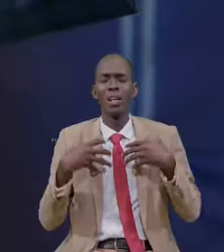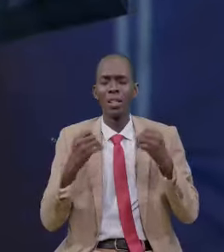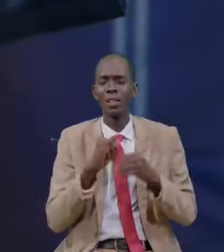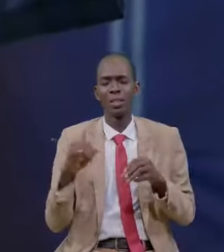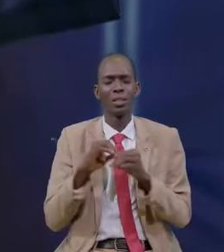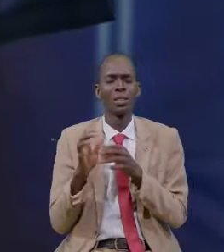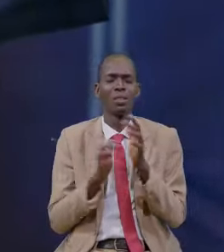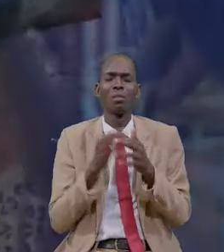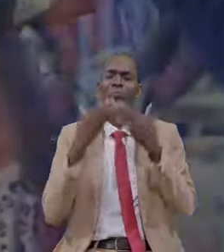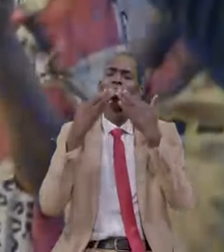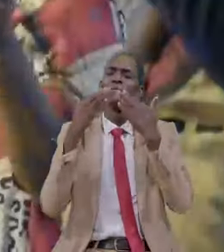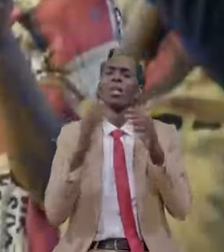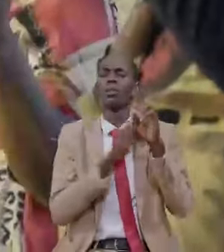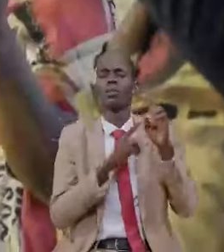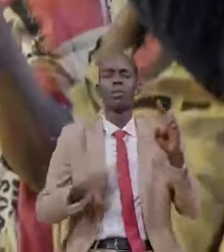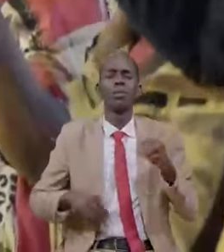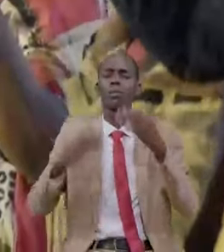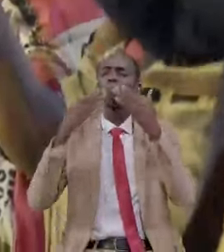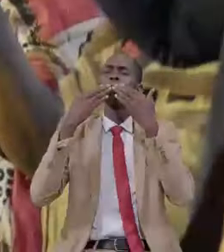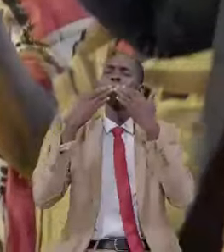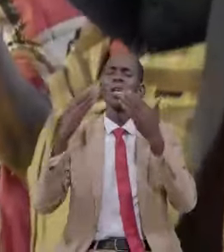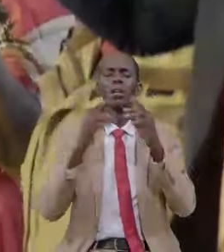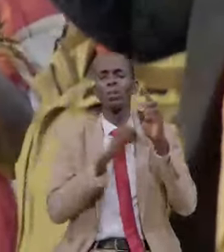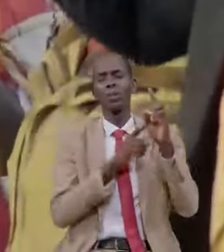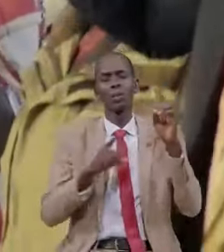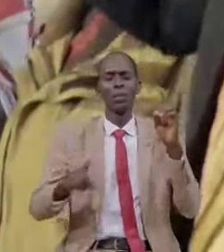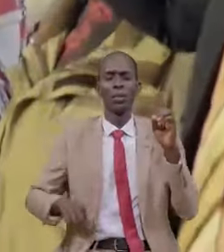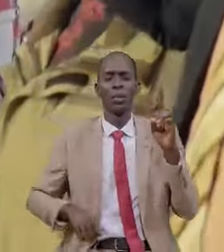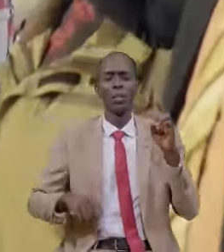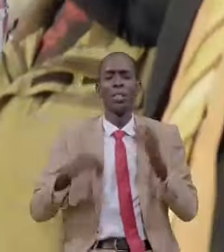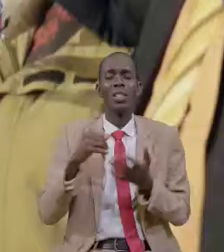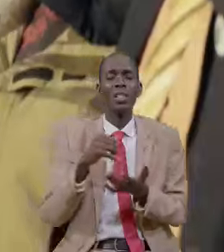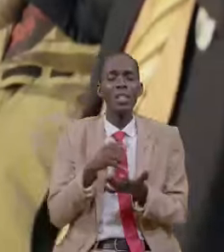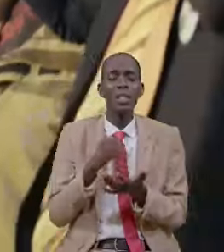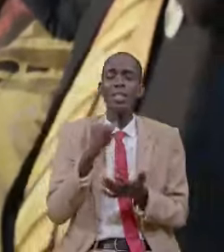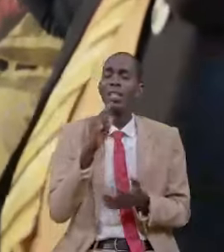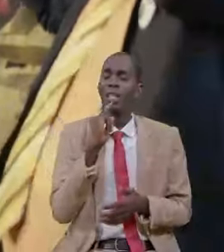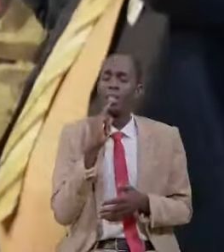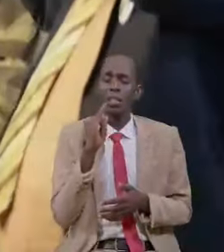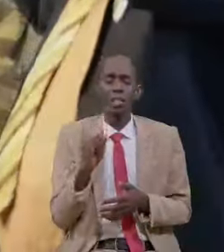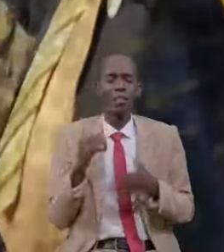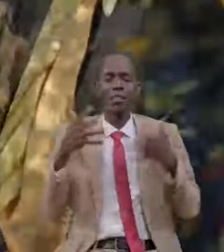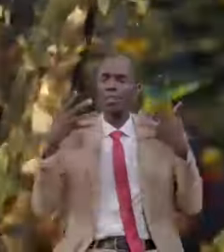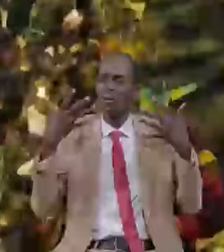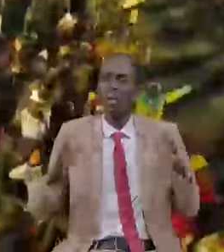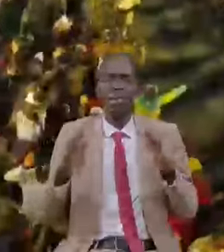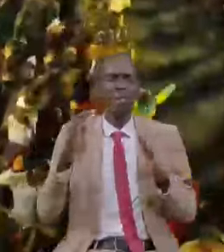you, Lord. Thank you, Lord. It is done.